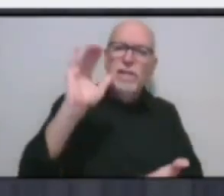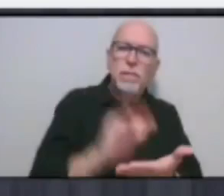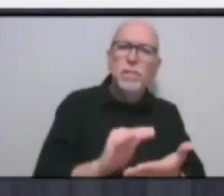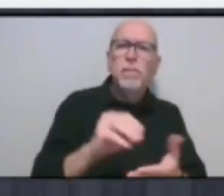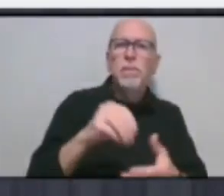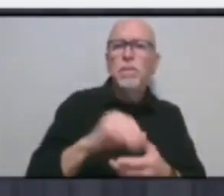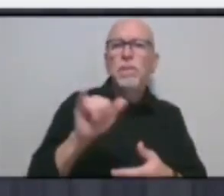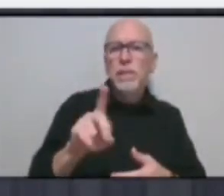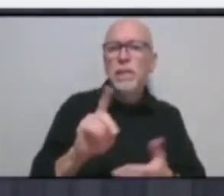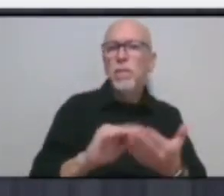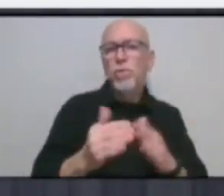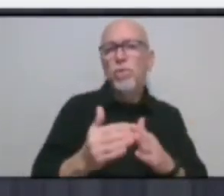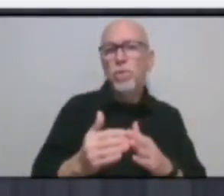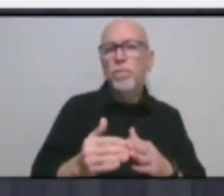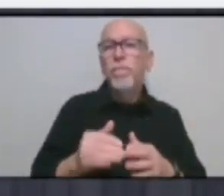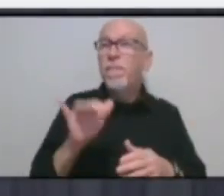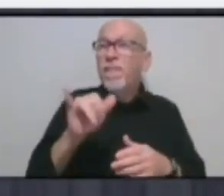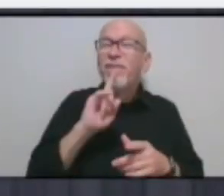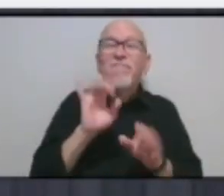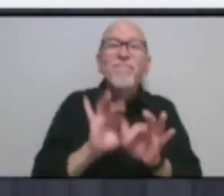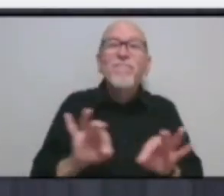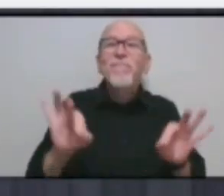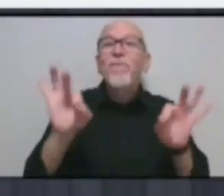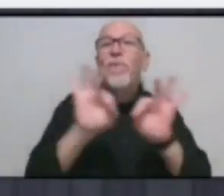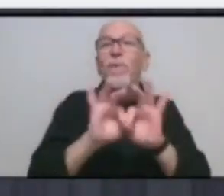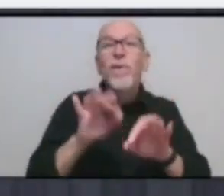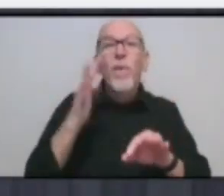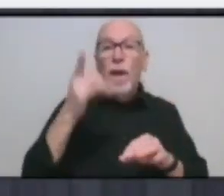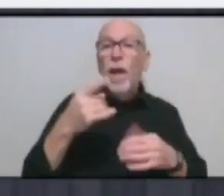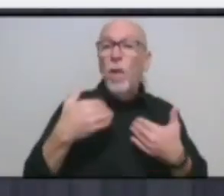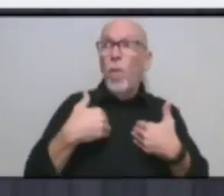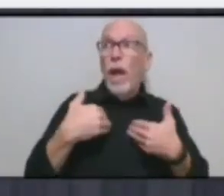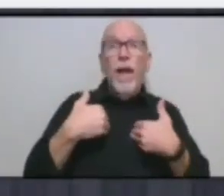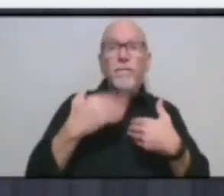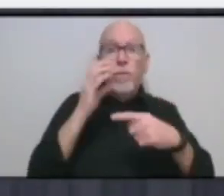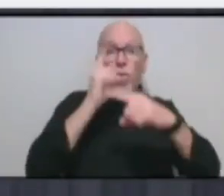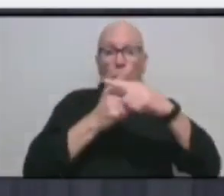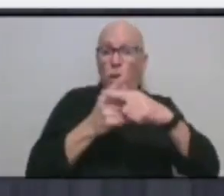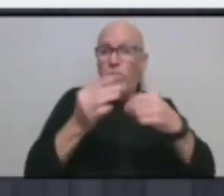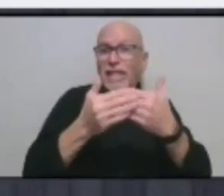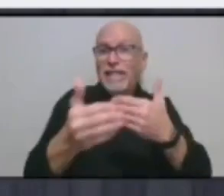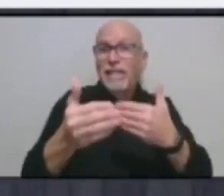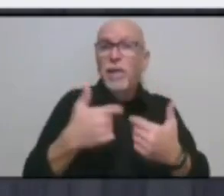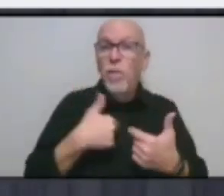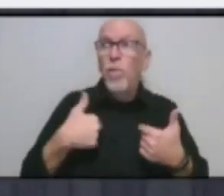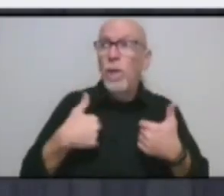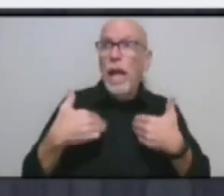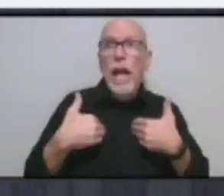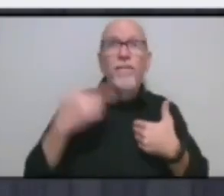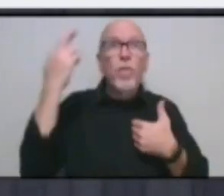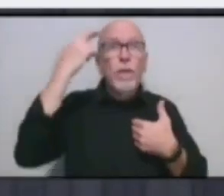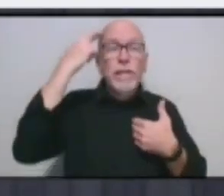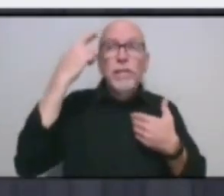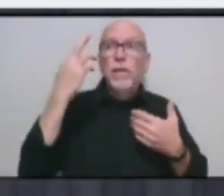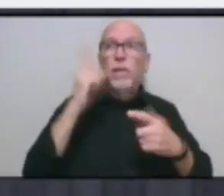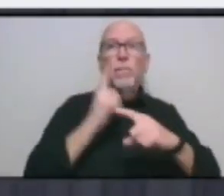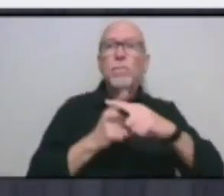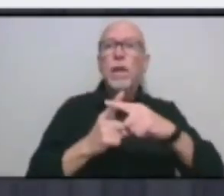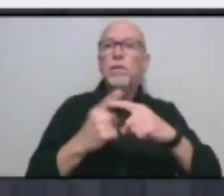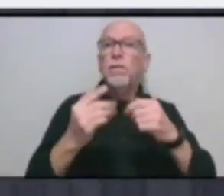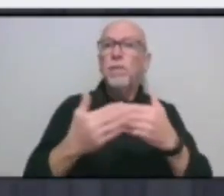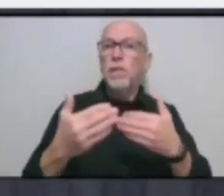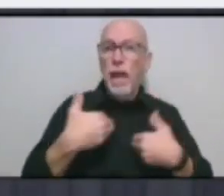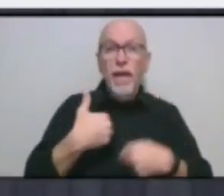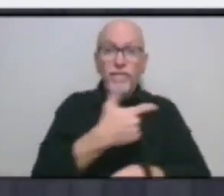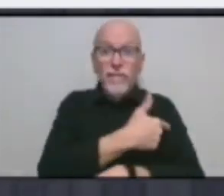Indiana communities. And that's so important because there is hope, and we have good reason to be hopeful now with the vaccine on